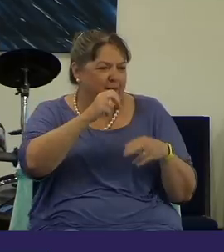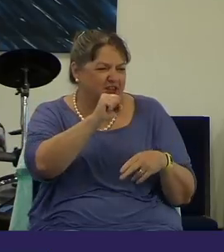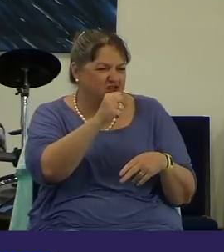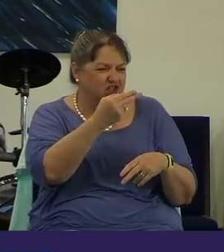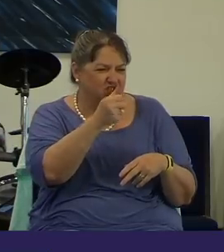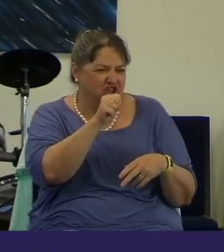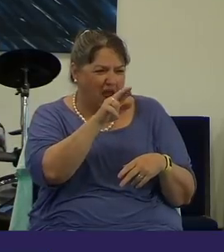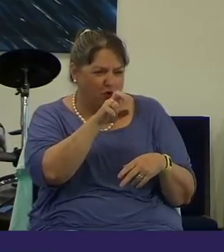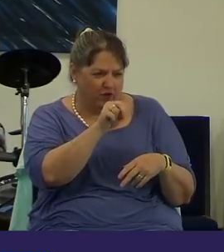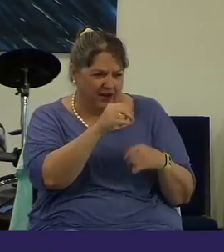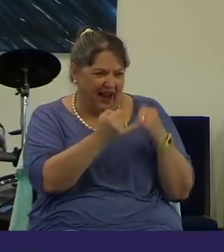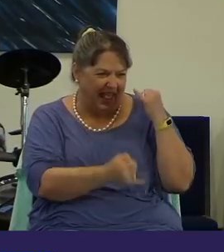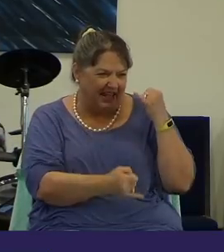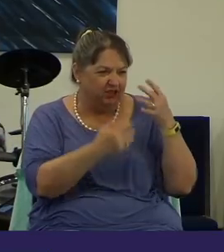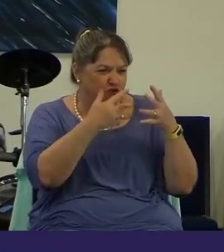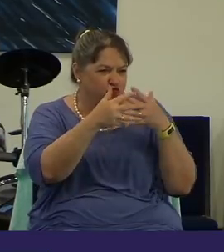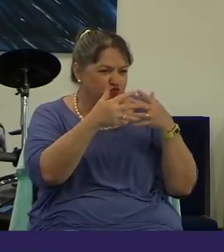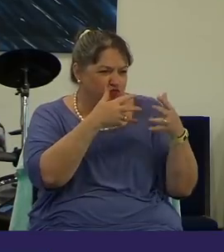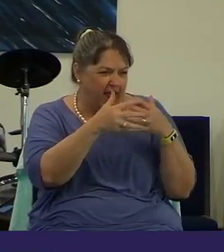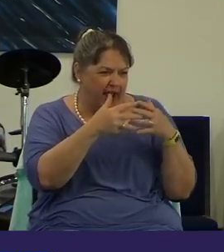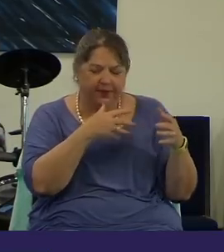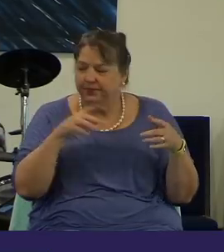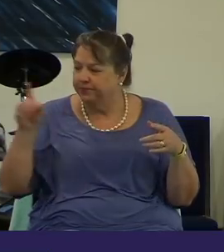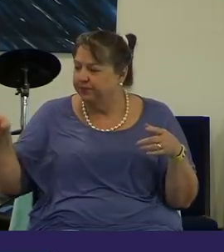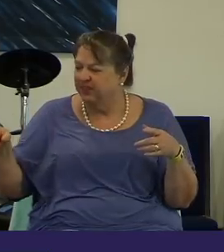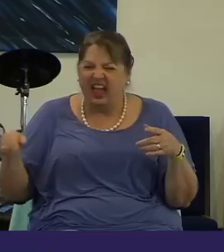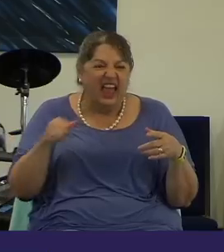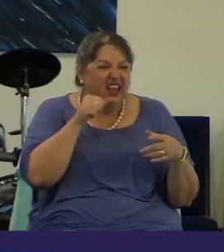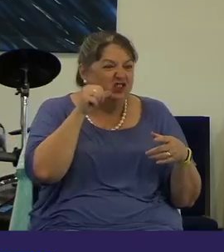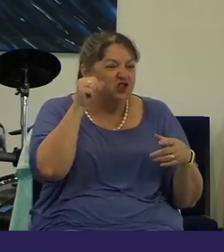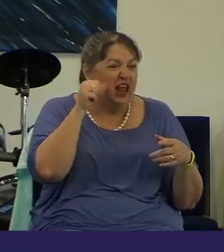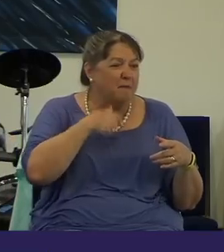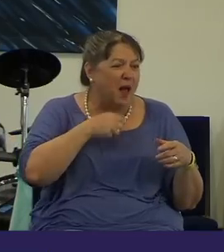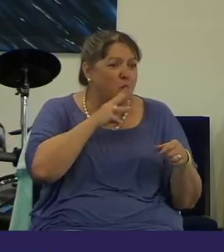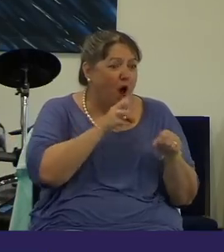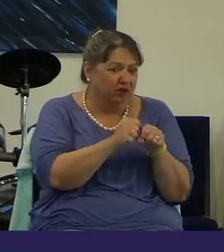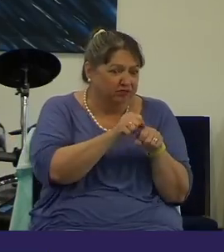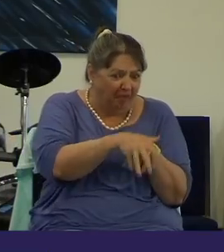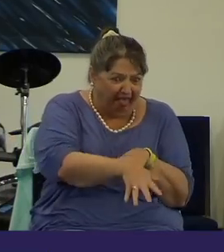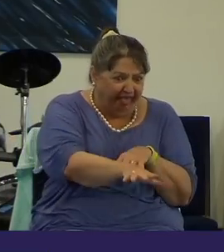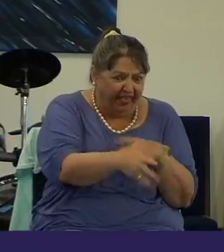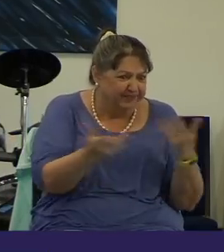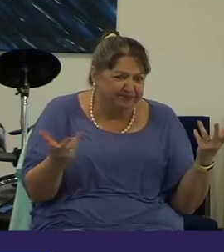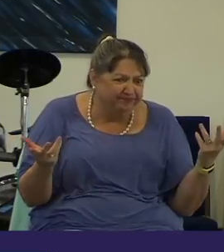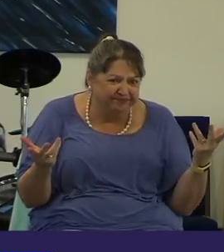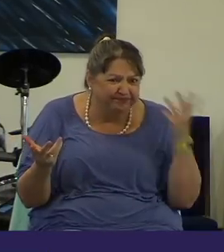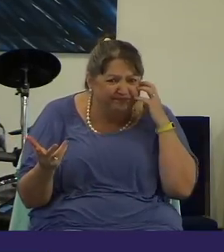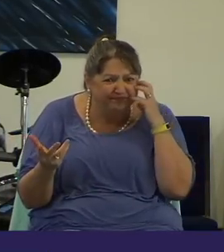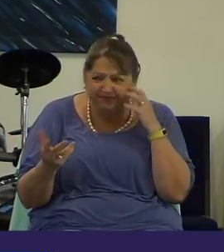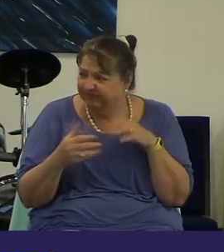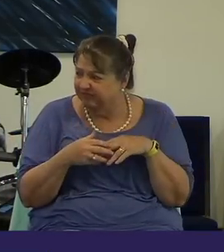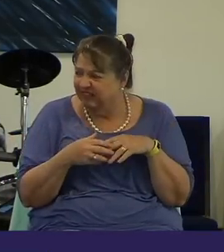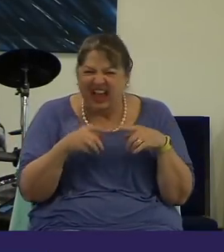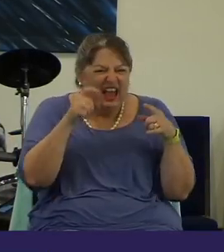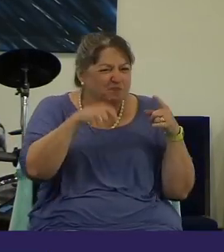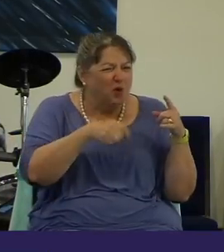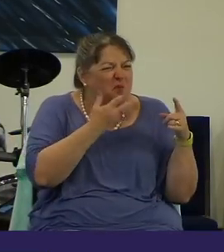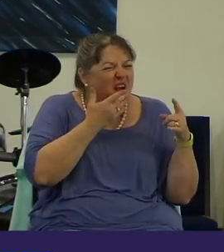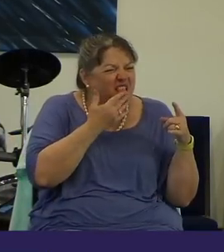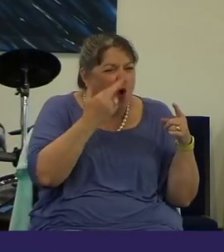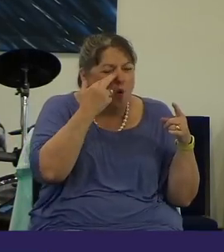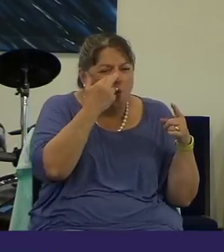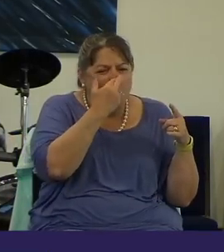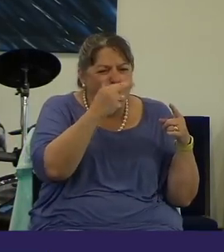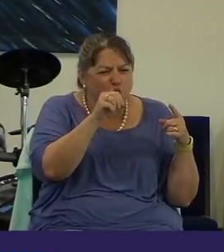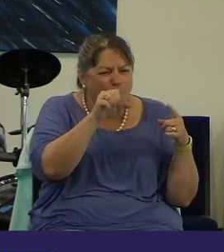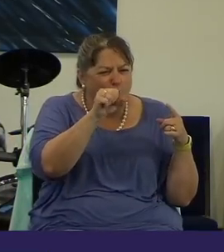because I spilled water. I did all kinds of stuff. But you see this? That's supposed to be rose, but it's not very rose. And